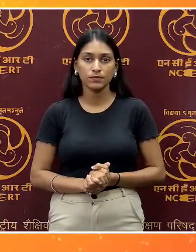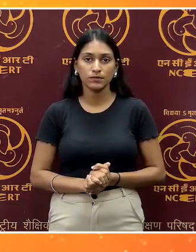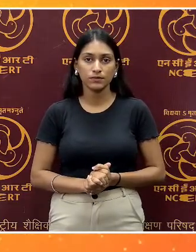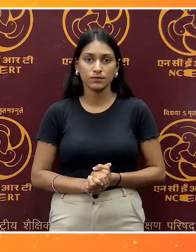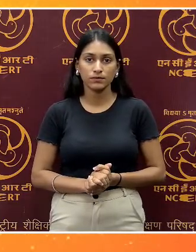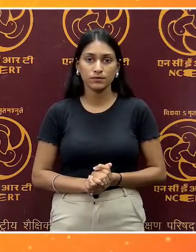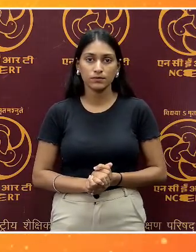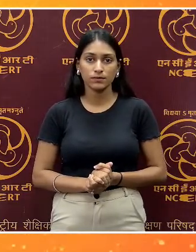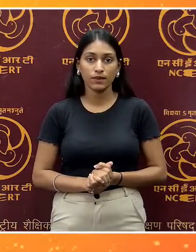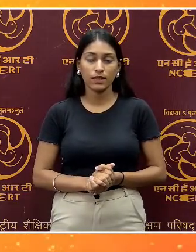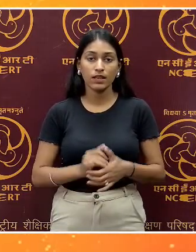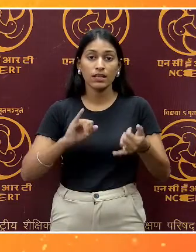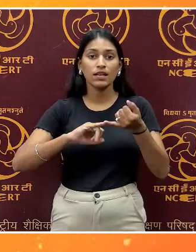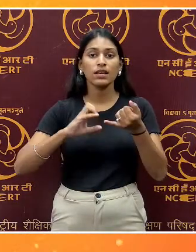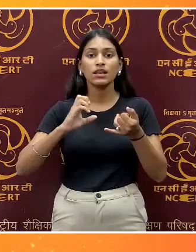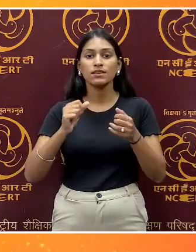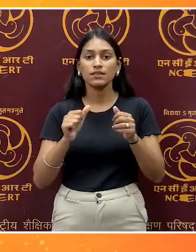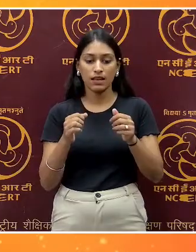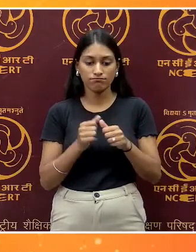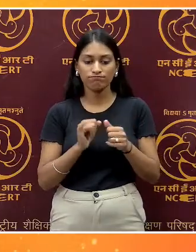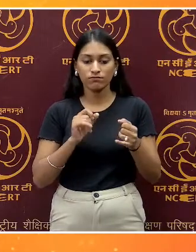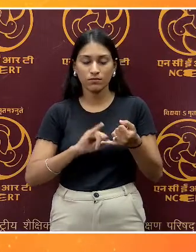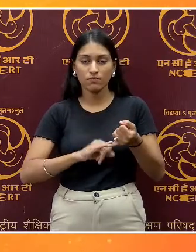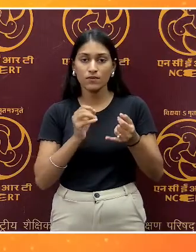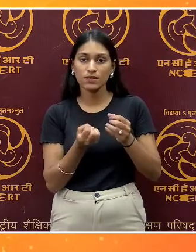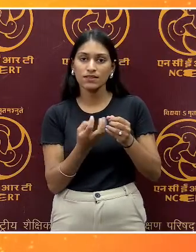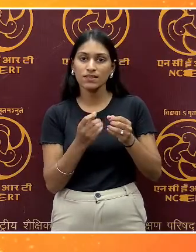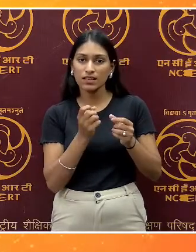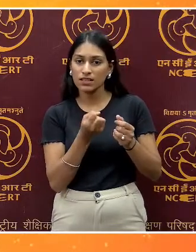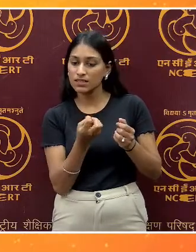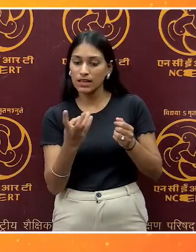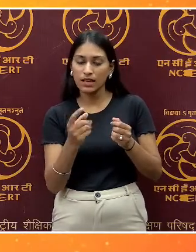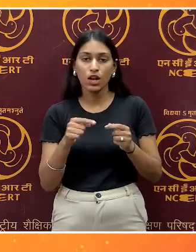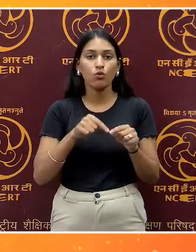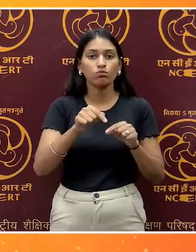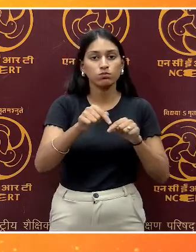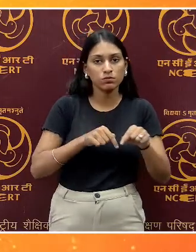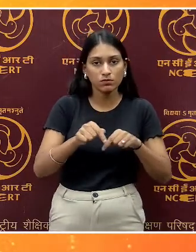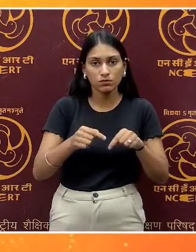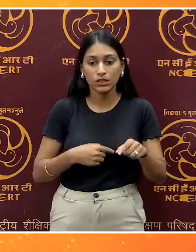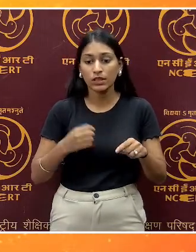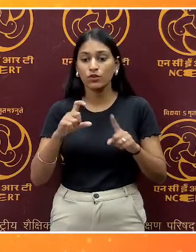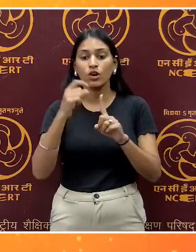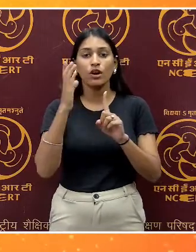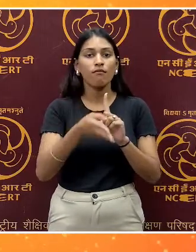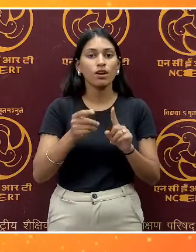is a scalar quantity because we have no direction. We have deleted the sense of direction. Right.